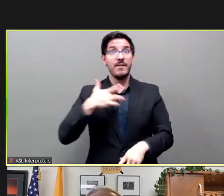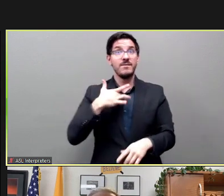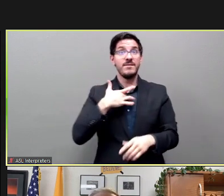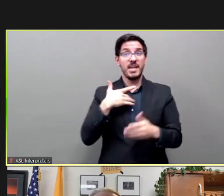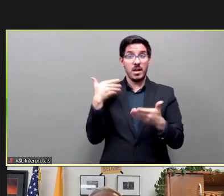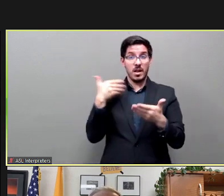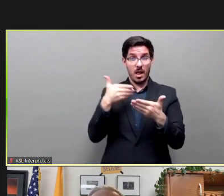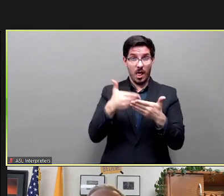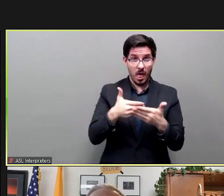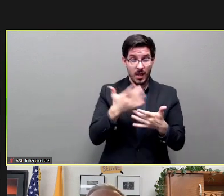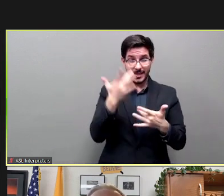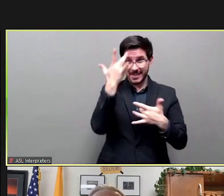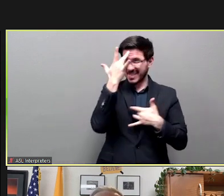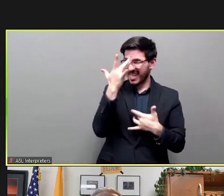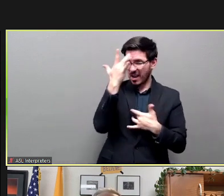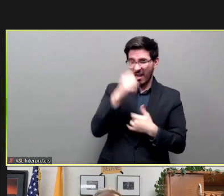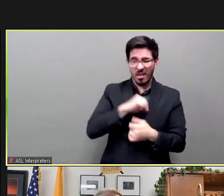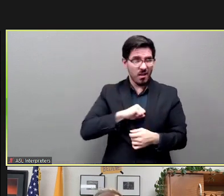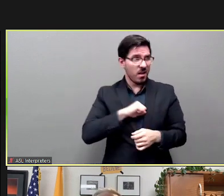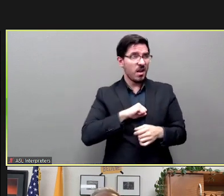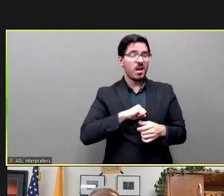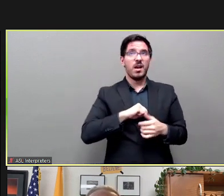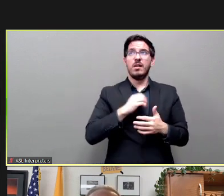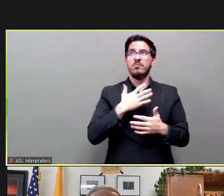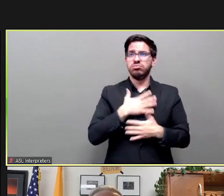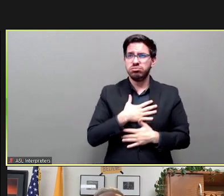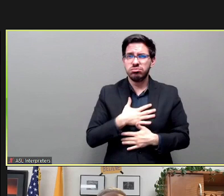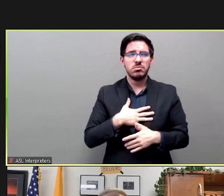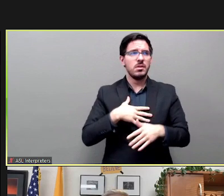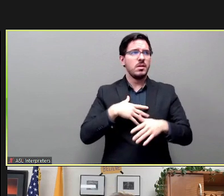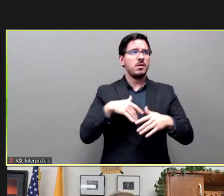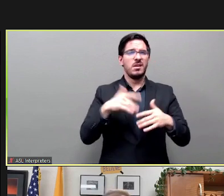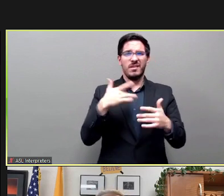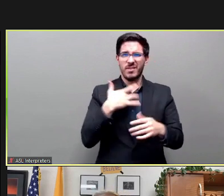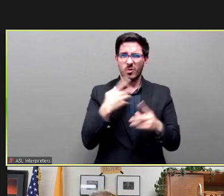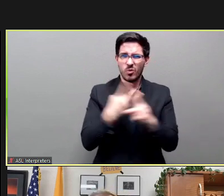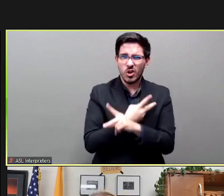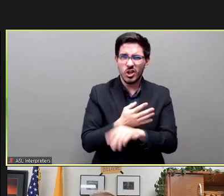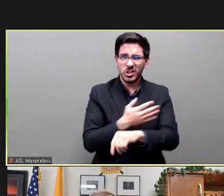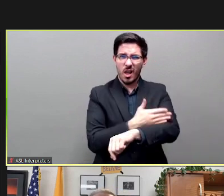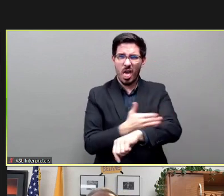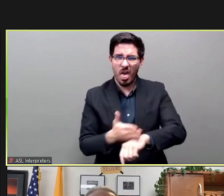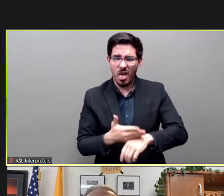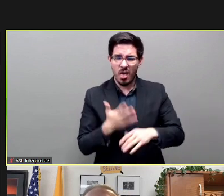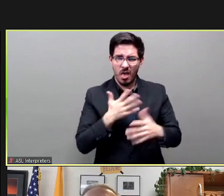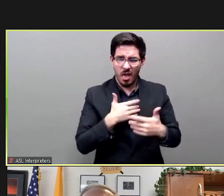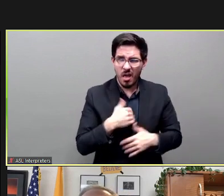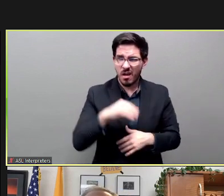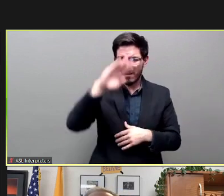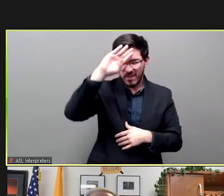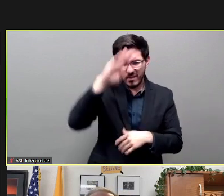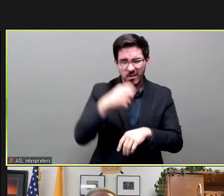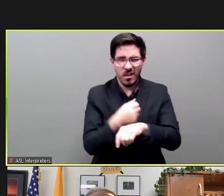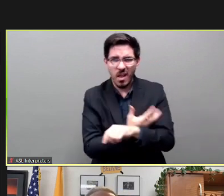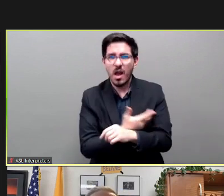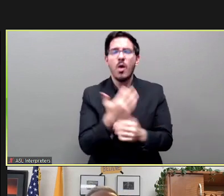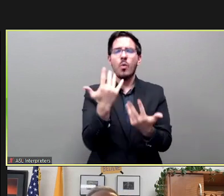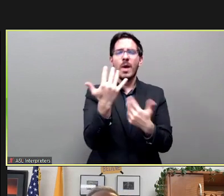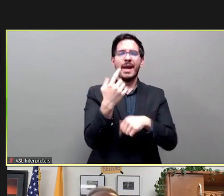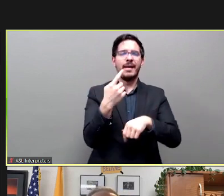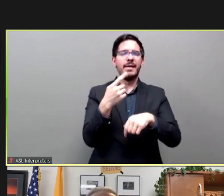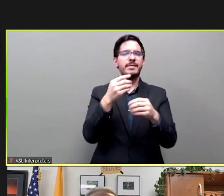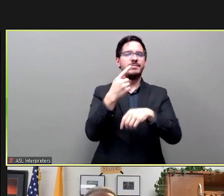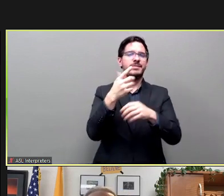worse, test on day 3 of symptoms, test again on day 5 or day 4 and 6, something like that will get you an